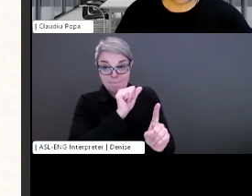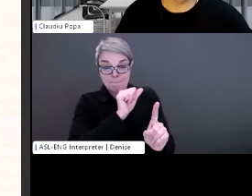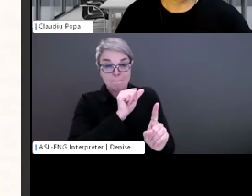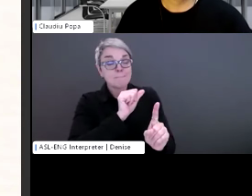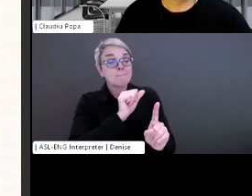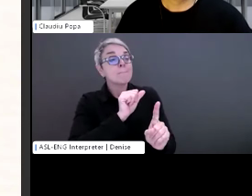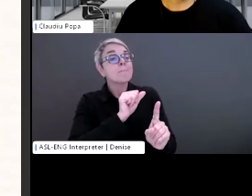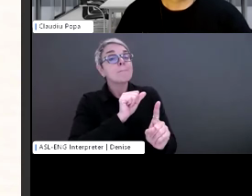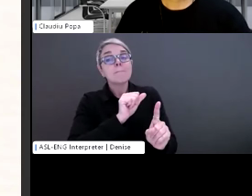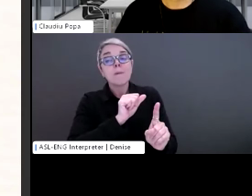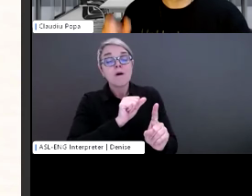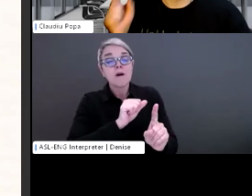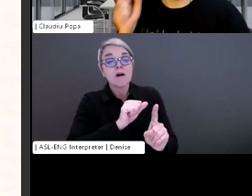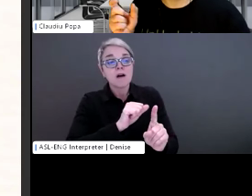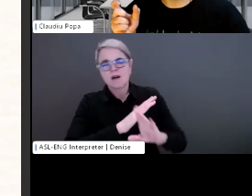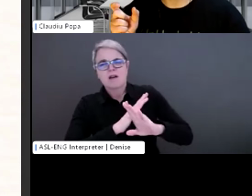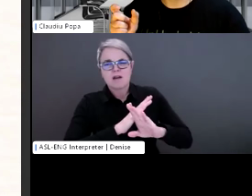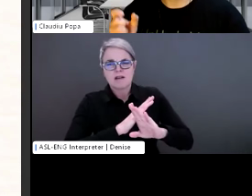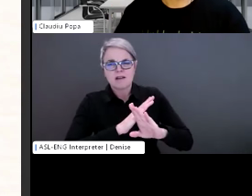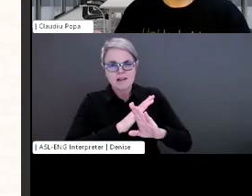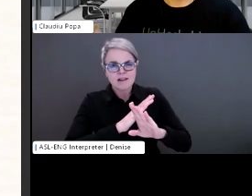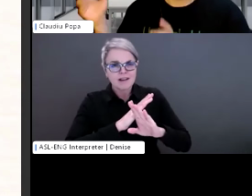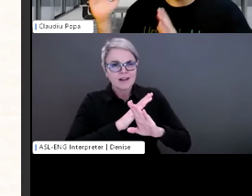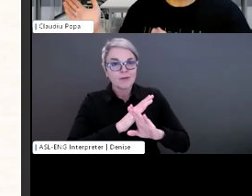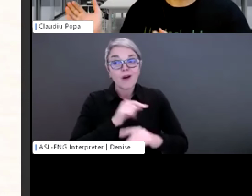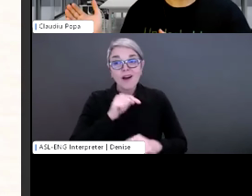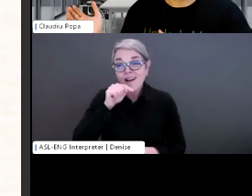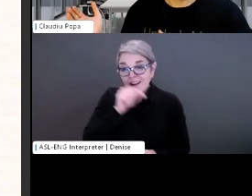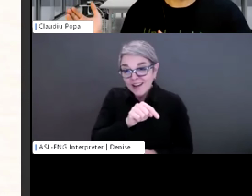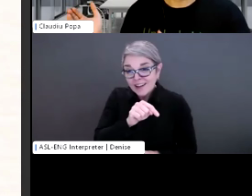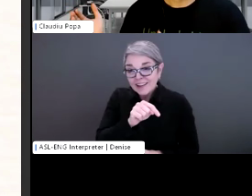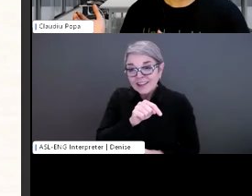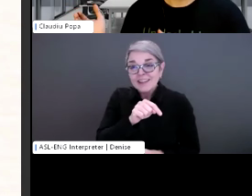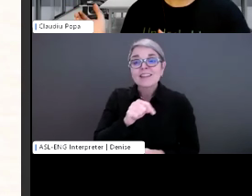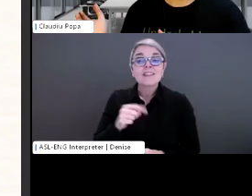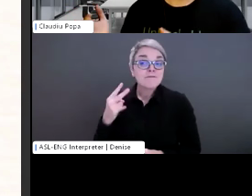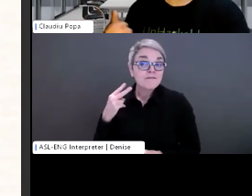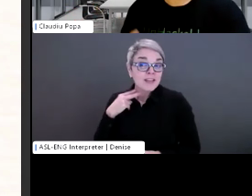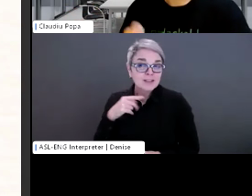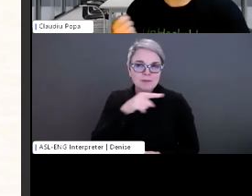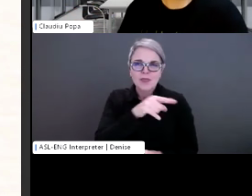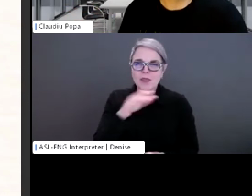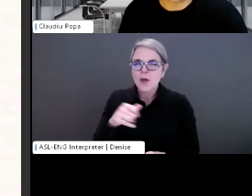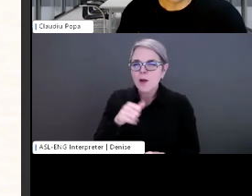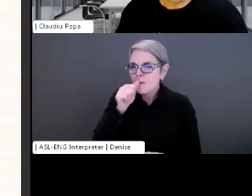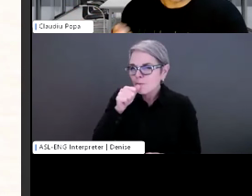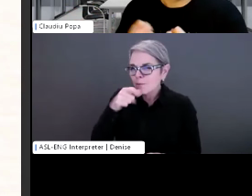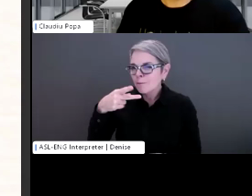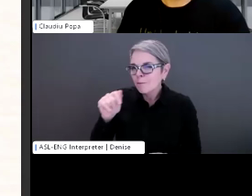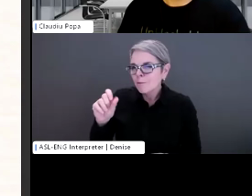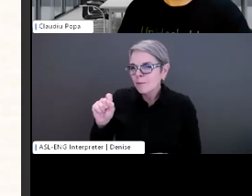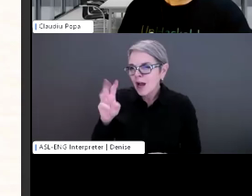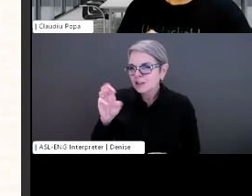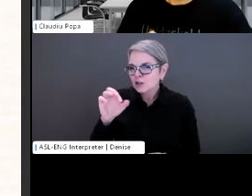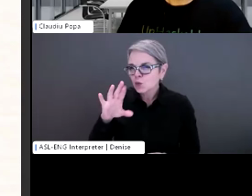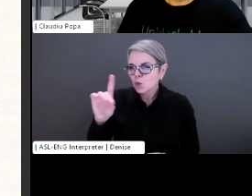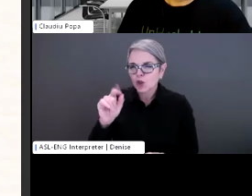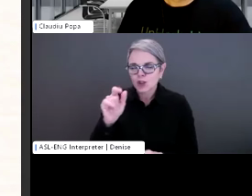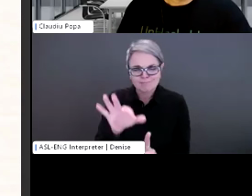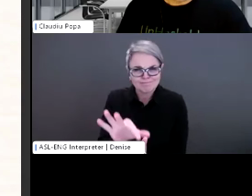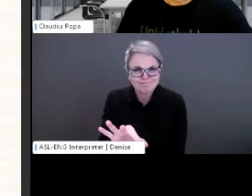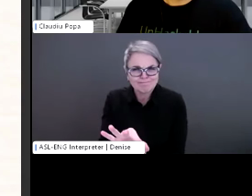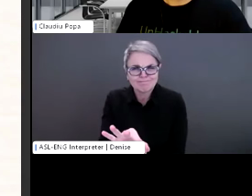may have used unique passwords that are really hard to guess, right? So that's a reminder to all of us that